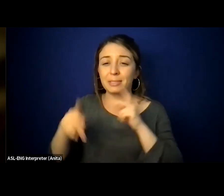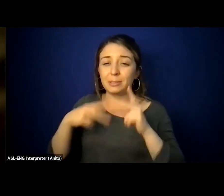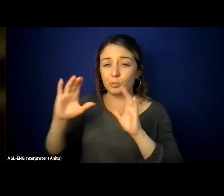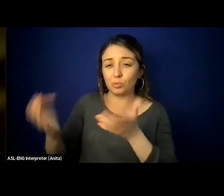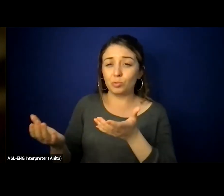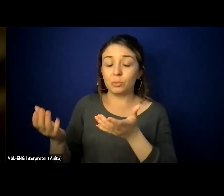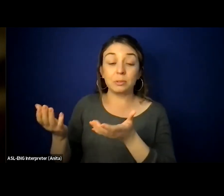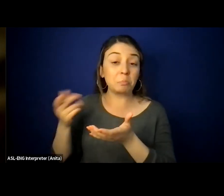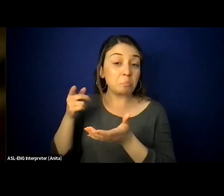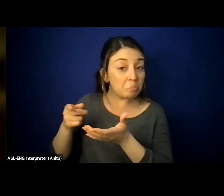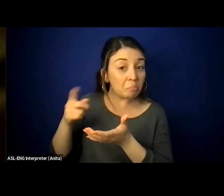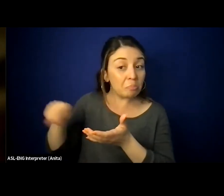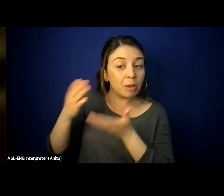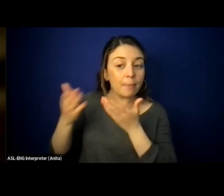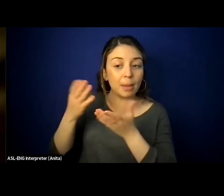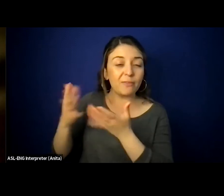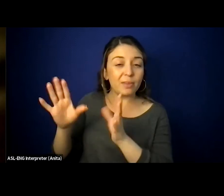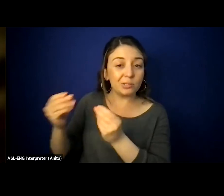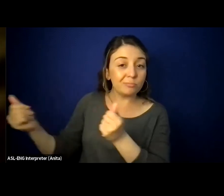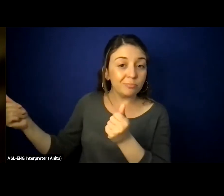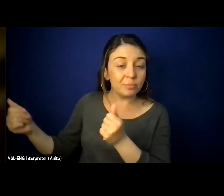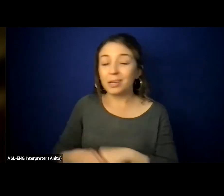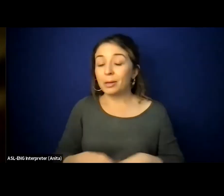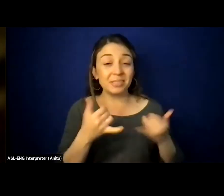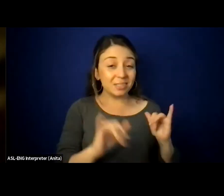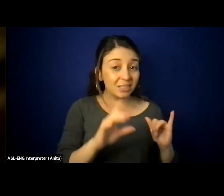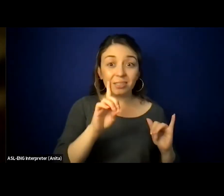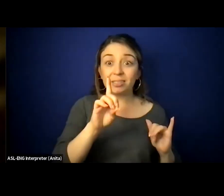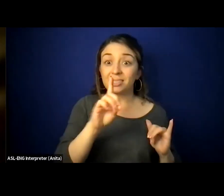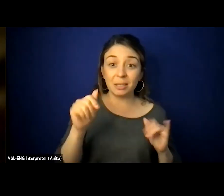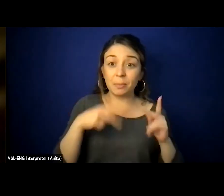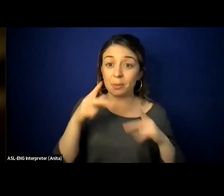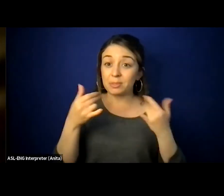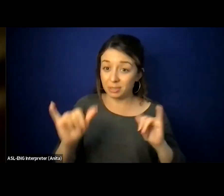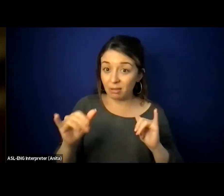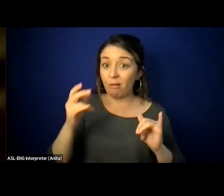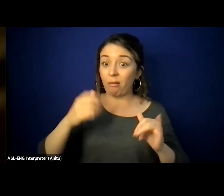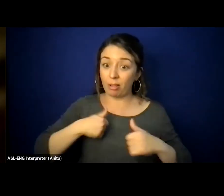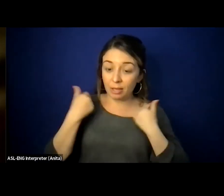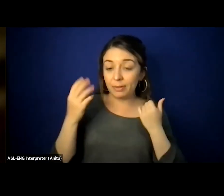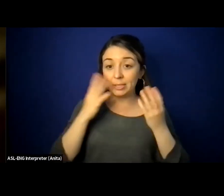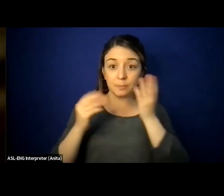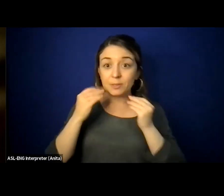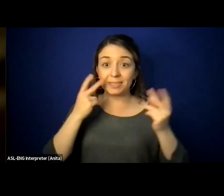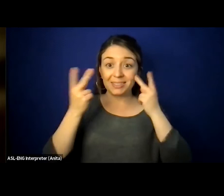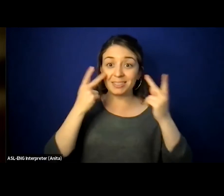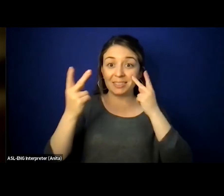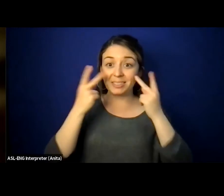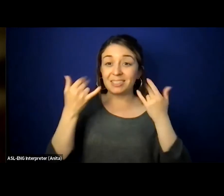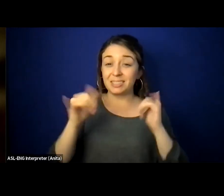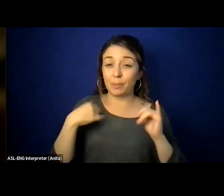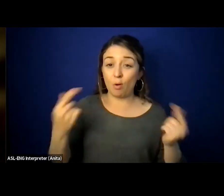away. But disabled people have been living, experiencing, and are still being